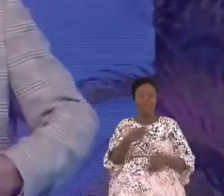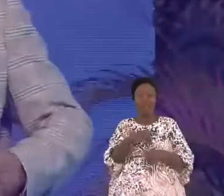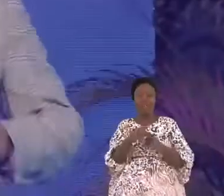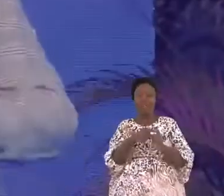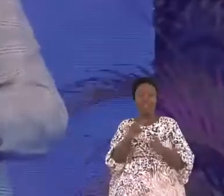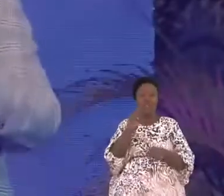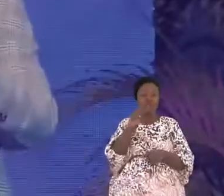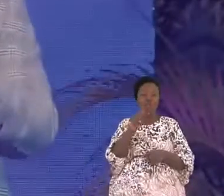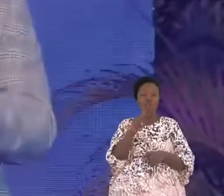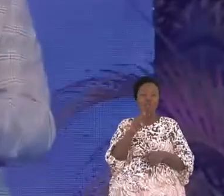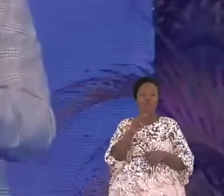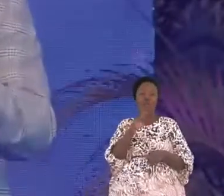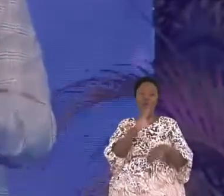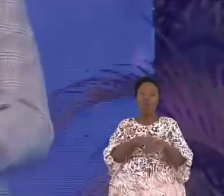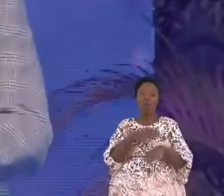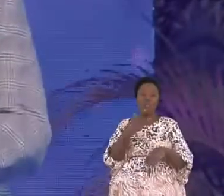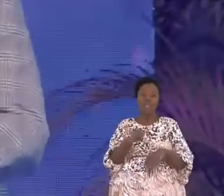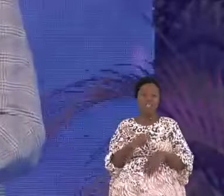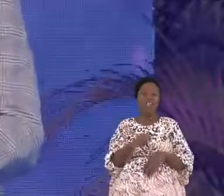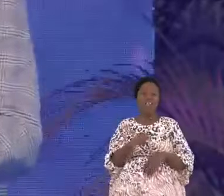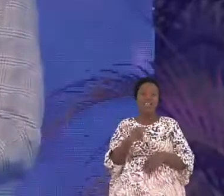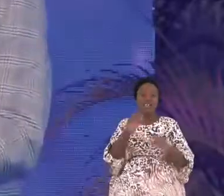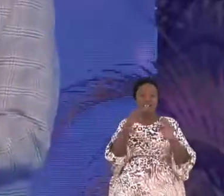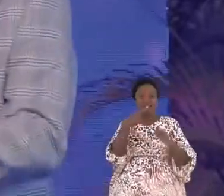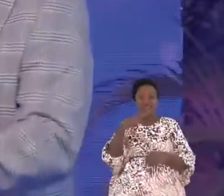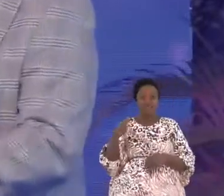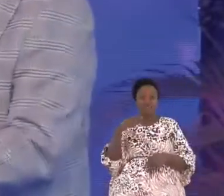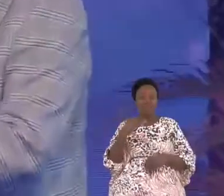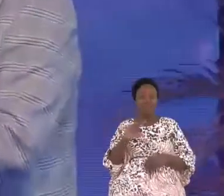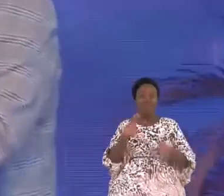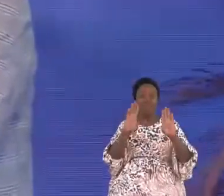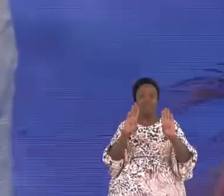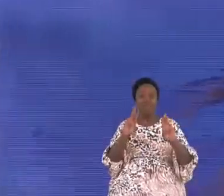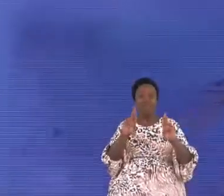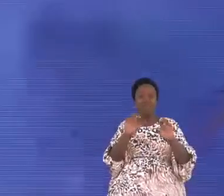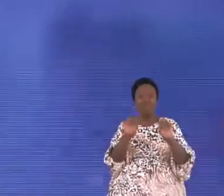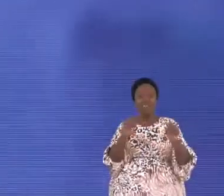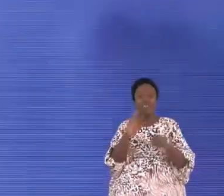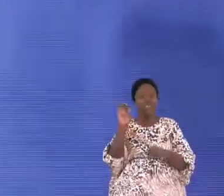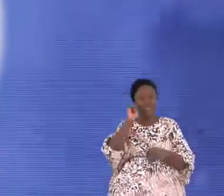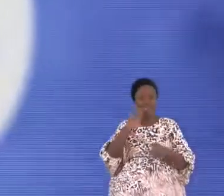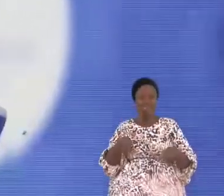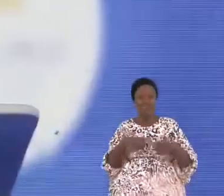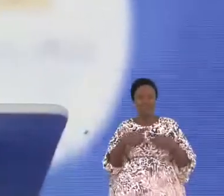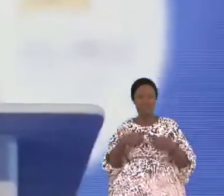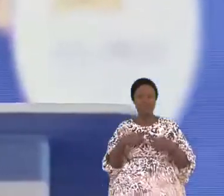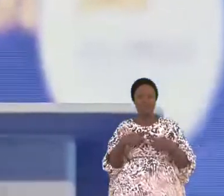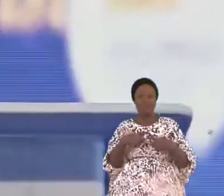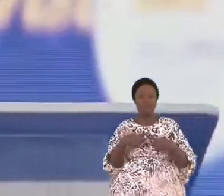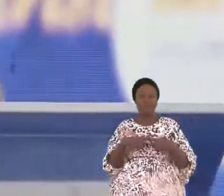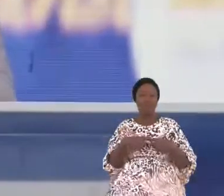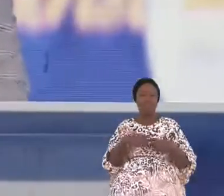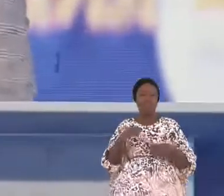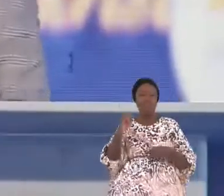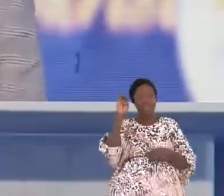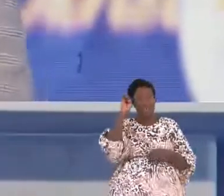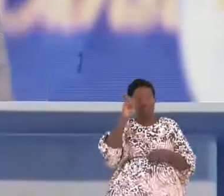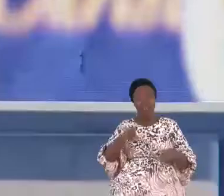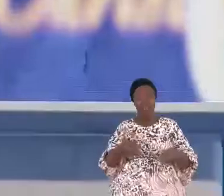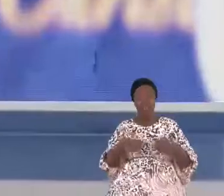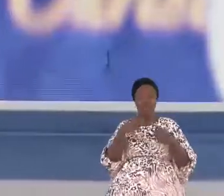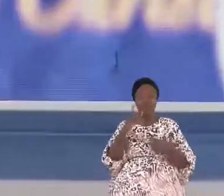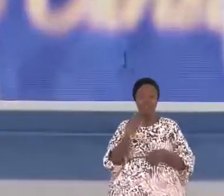when he looked on the serpent of brass, he lived. He